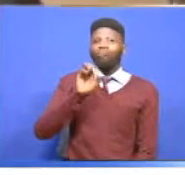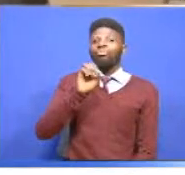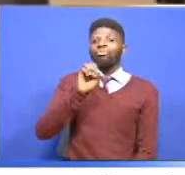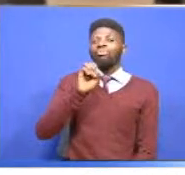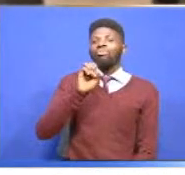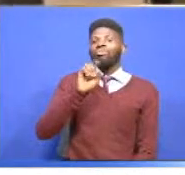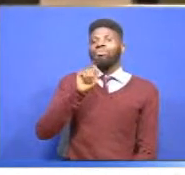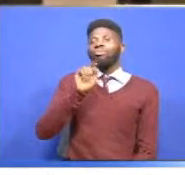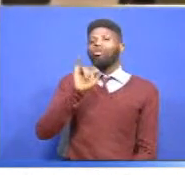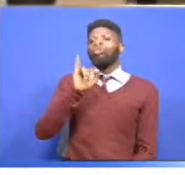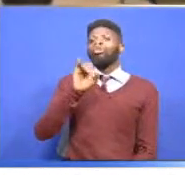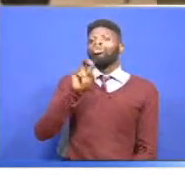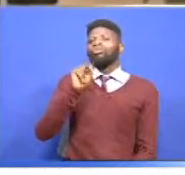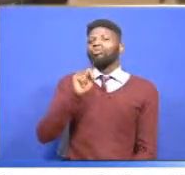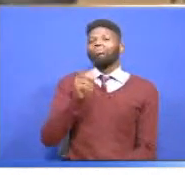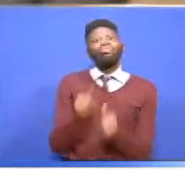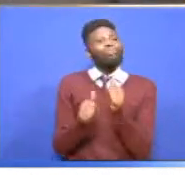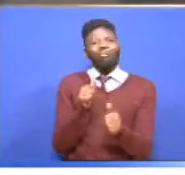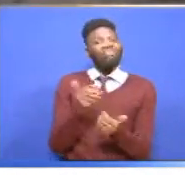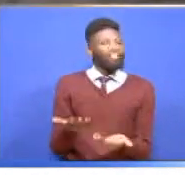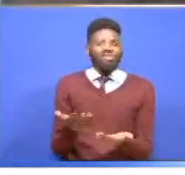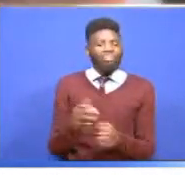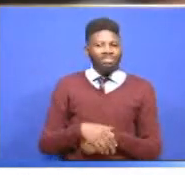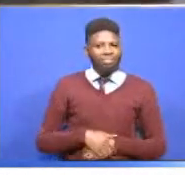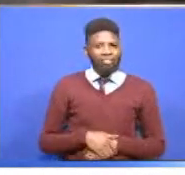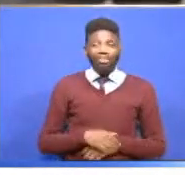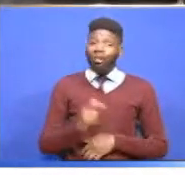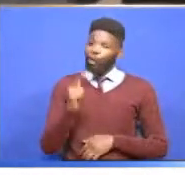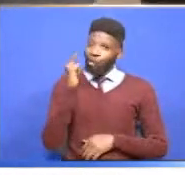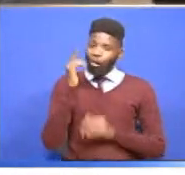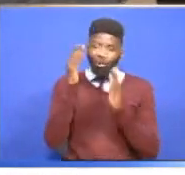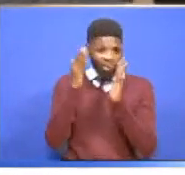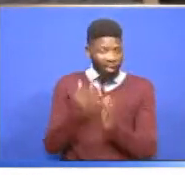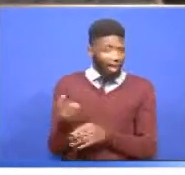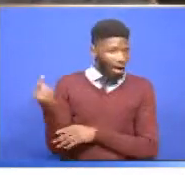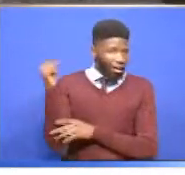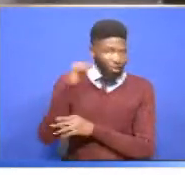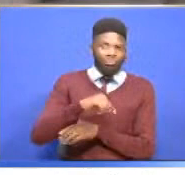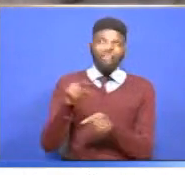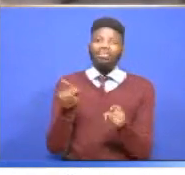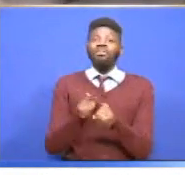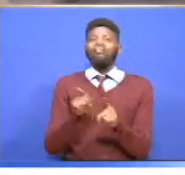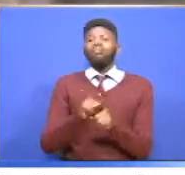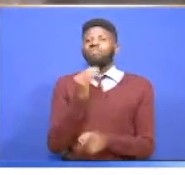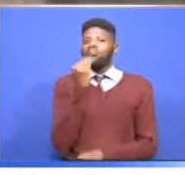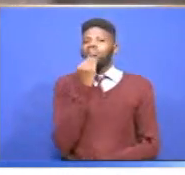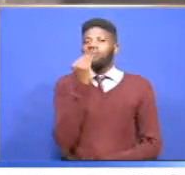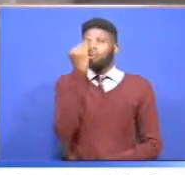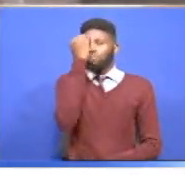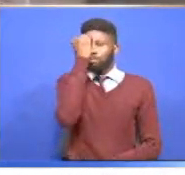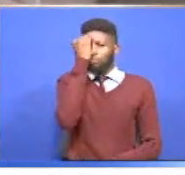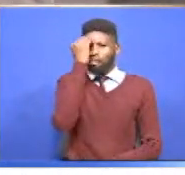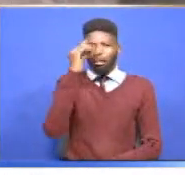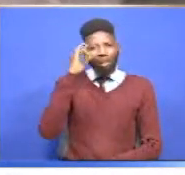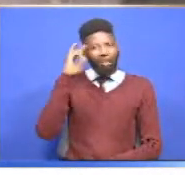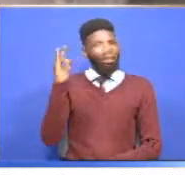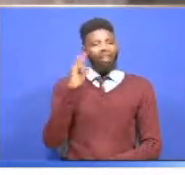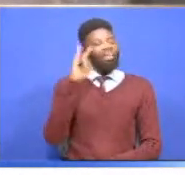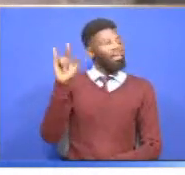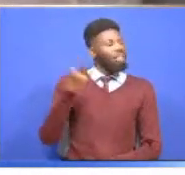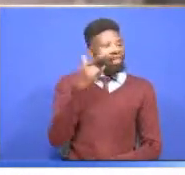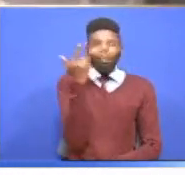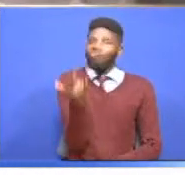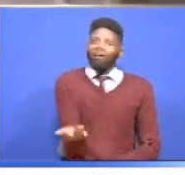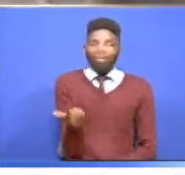That is total malice. And for a lawyer to come here and probably pretend to collapse,